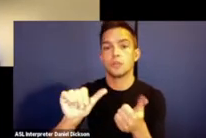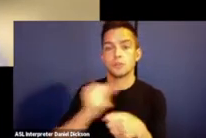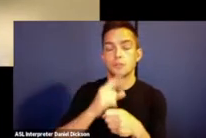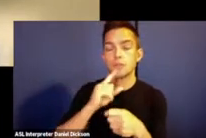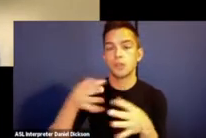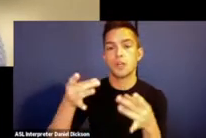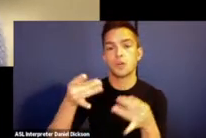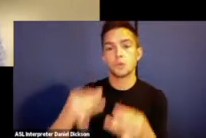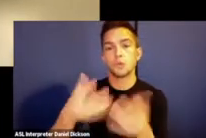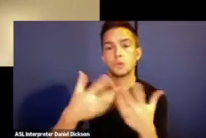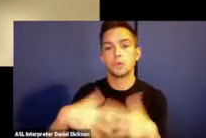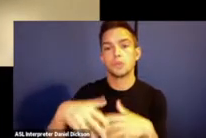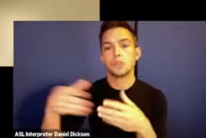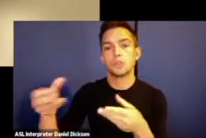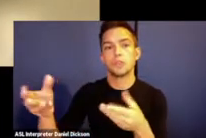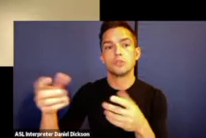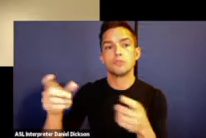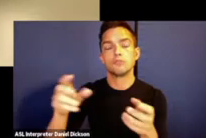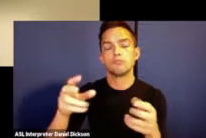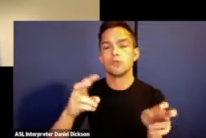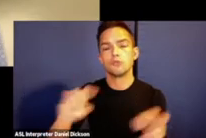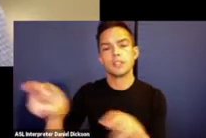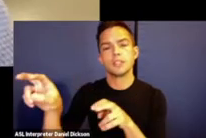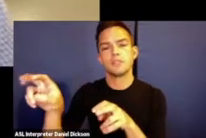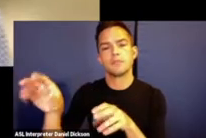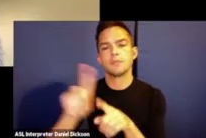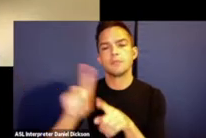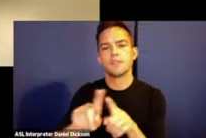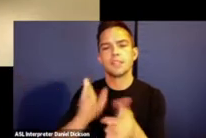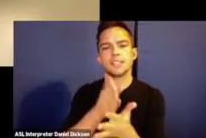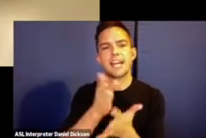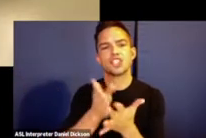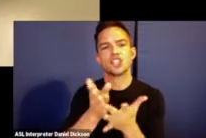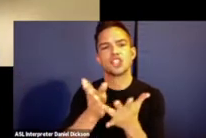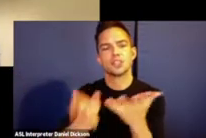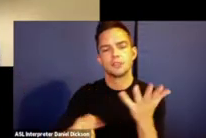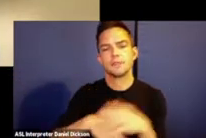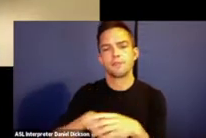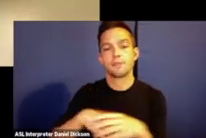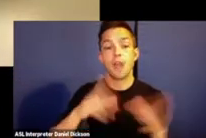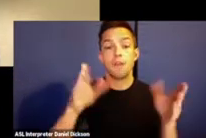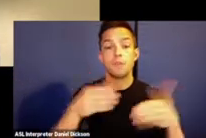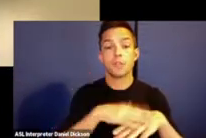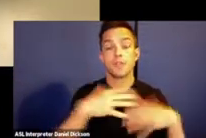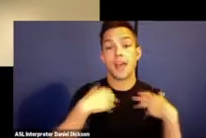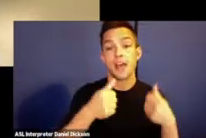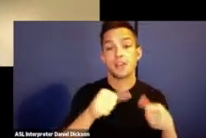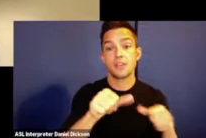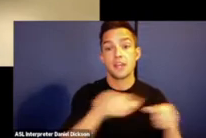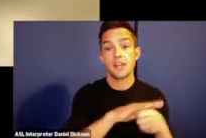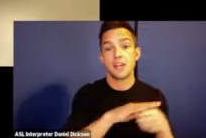seamless transition between different sectors. I'm going to focus a little bit more on the work that the health sector is